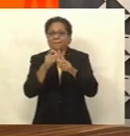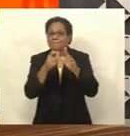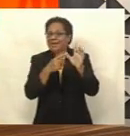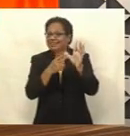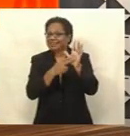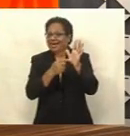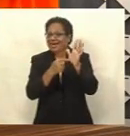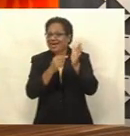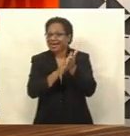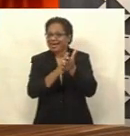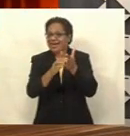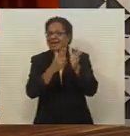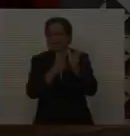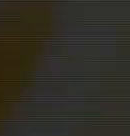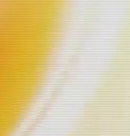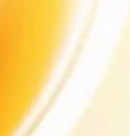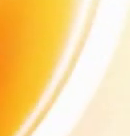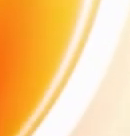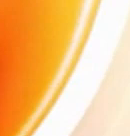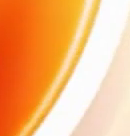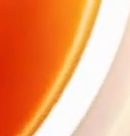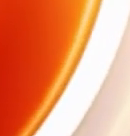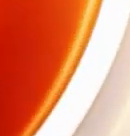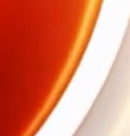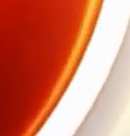Eagles NRL match on the weekend.